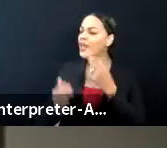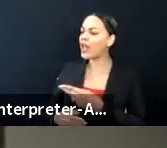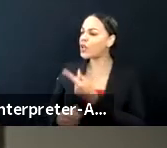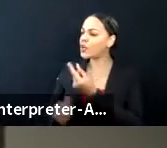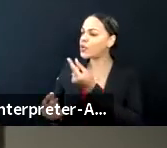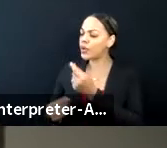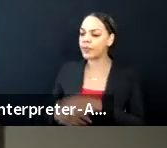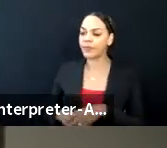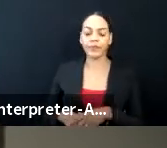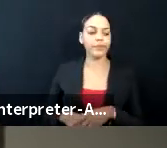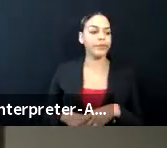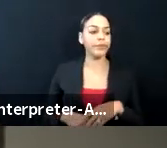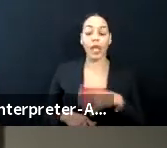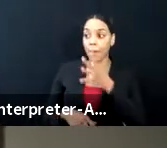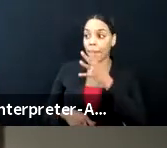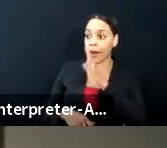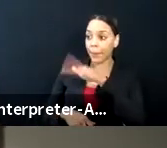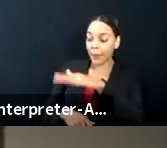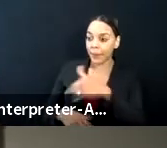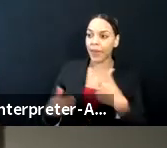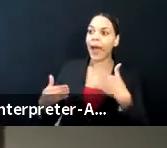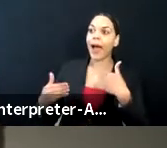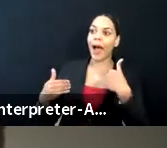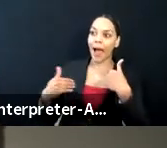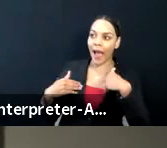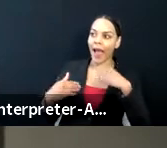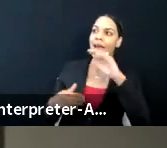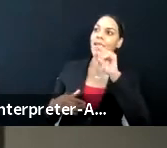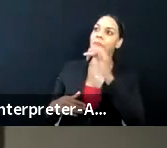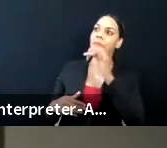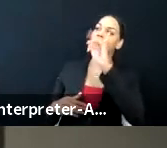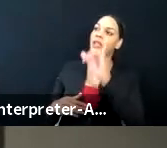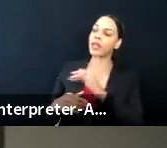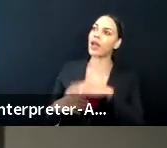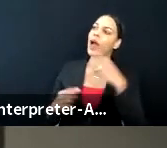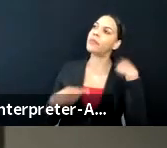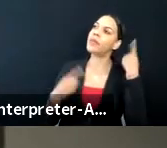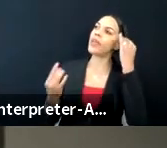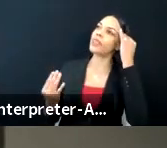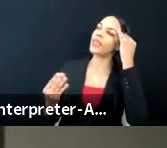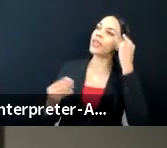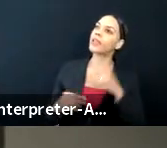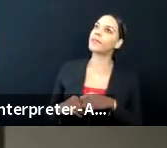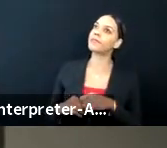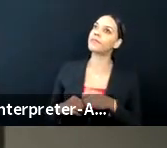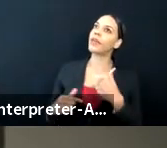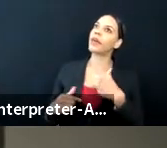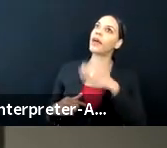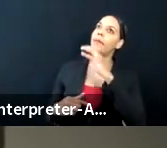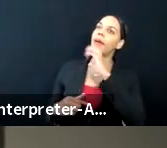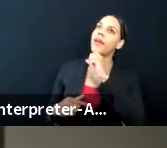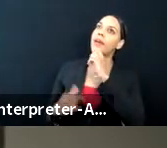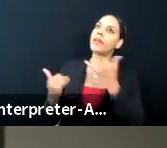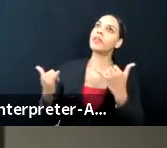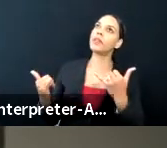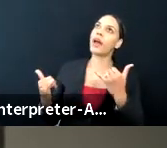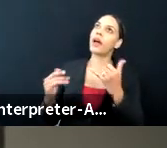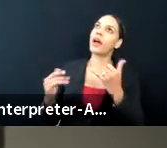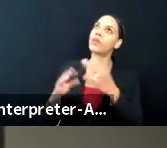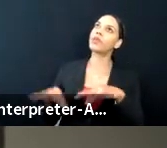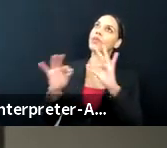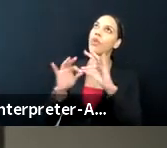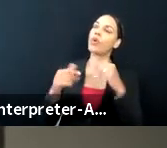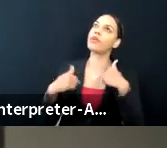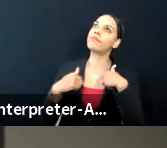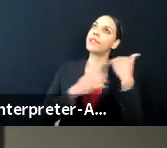I had an epiphany. What? I've been thinking, Mama. I'm at the age now where I have to start taking accountabilities